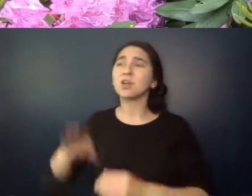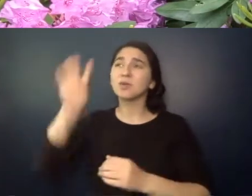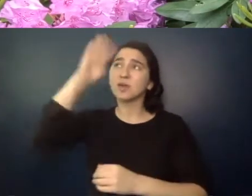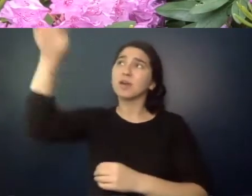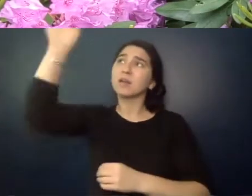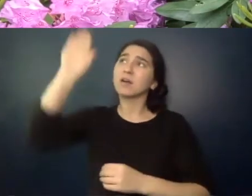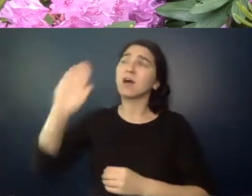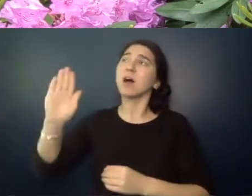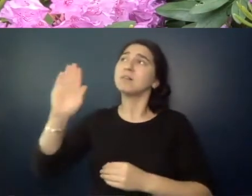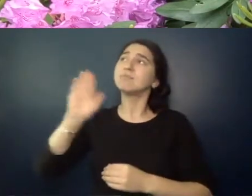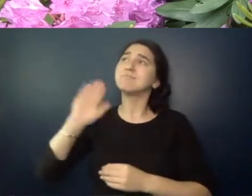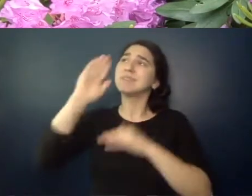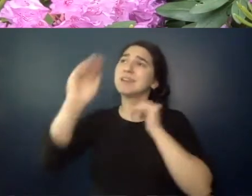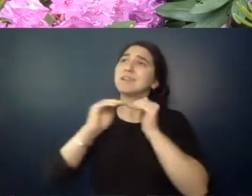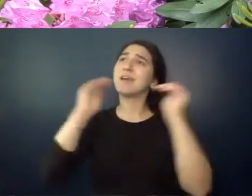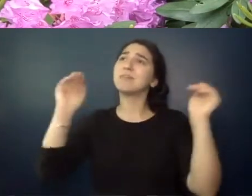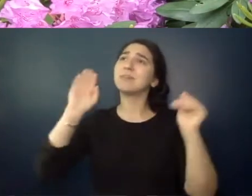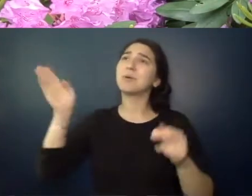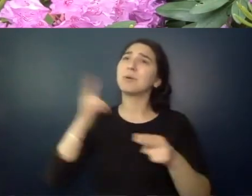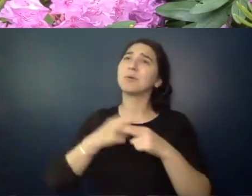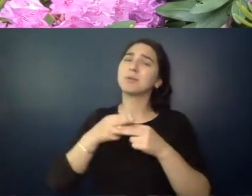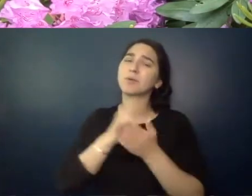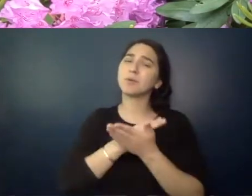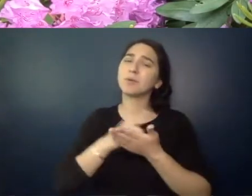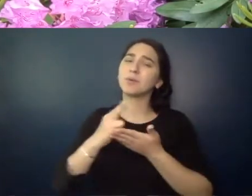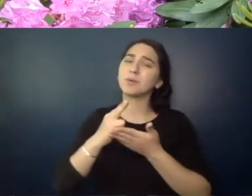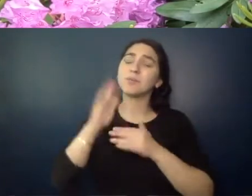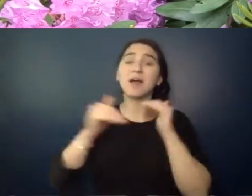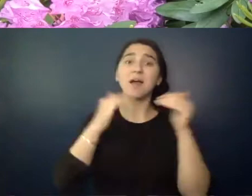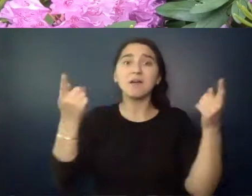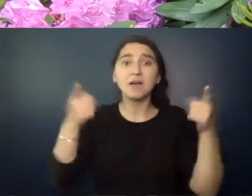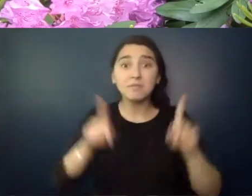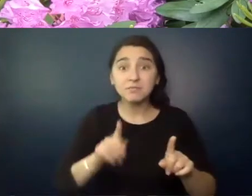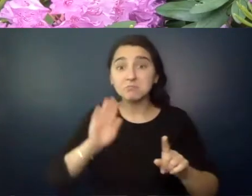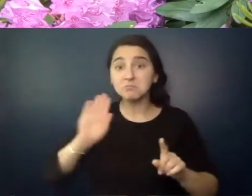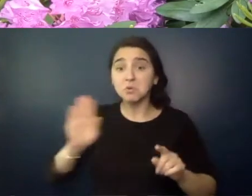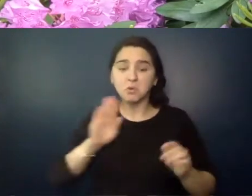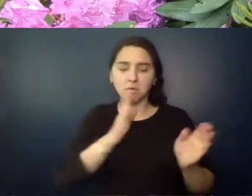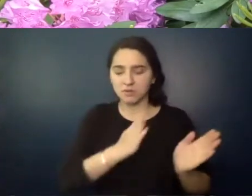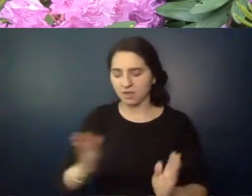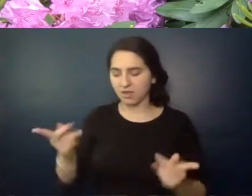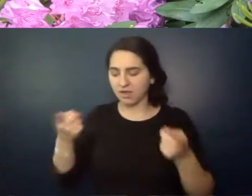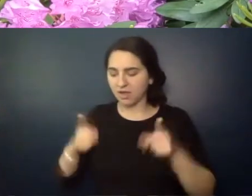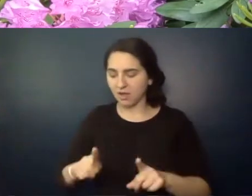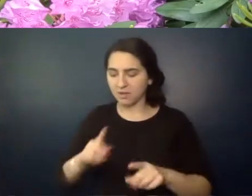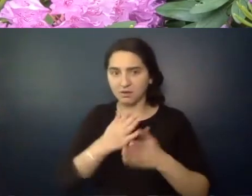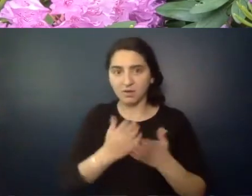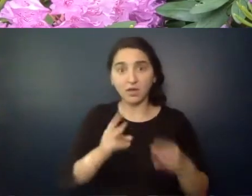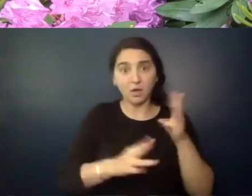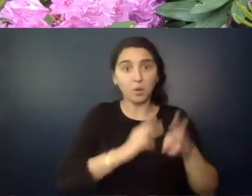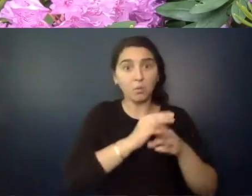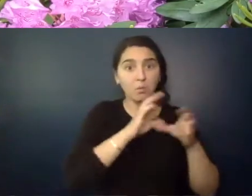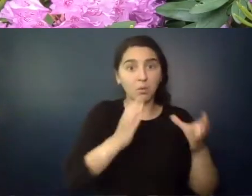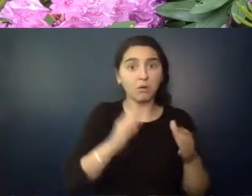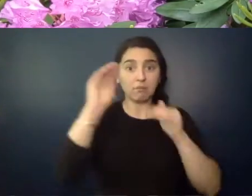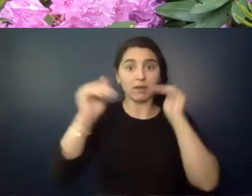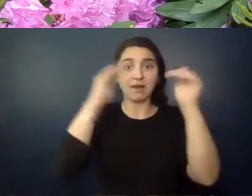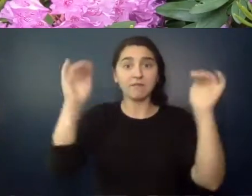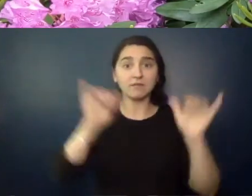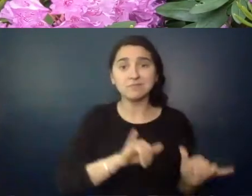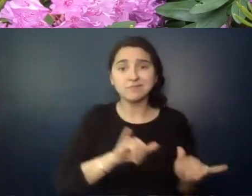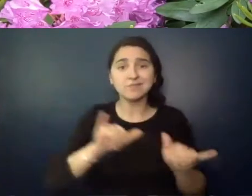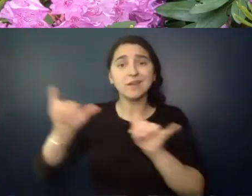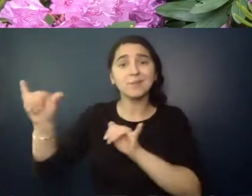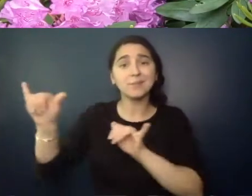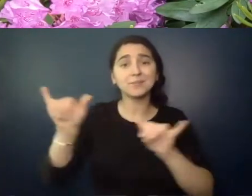saying, Creator God, who art in heaven, hallowed be thy name. Thy kingdom come, thy will be